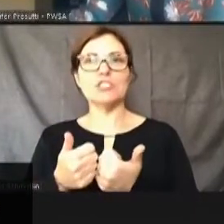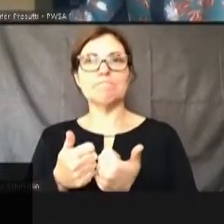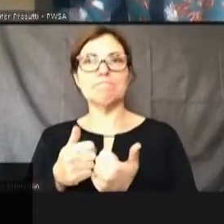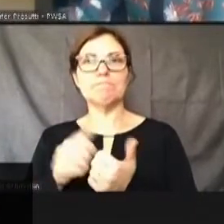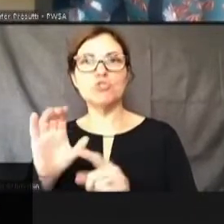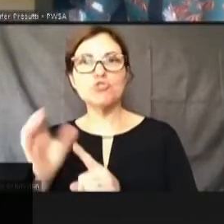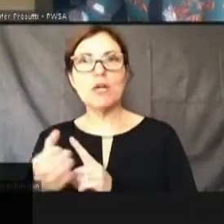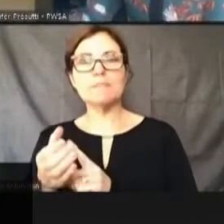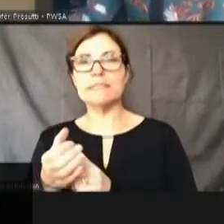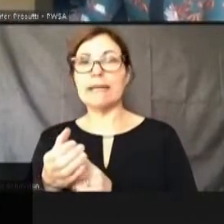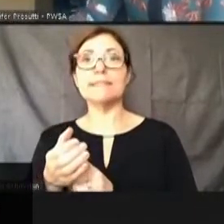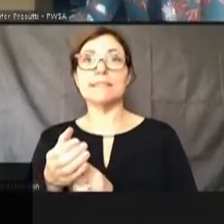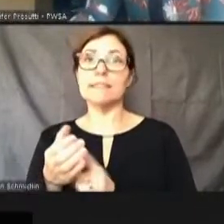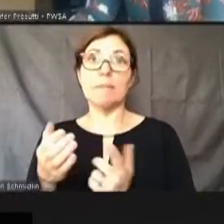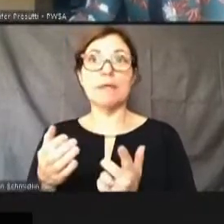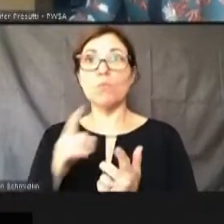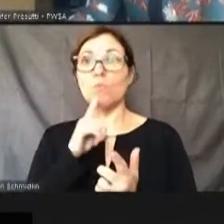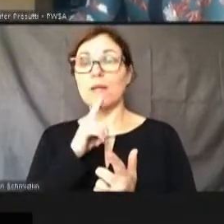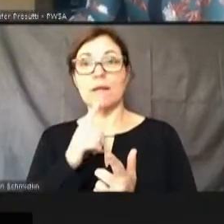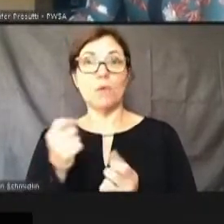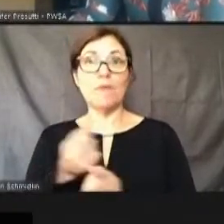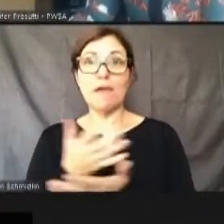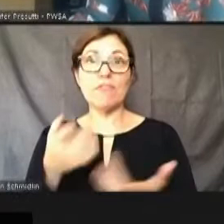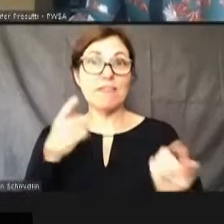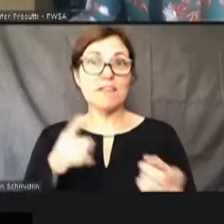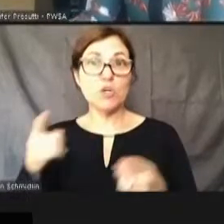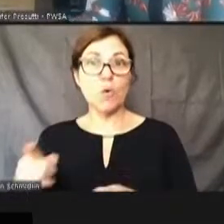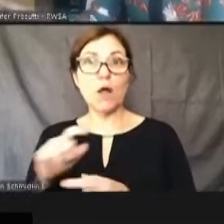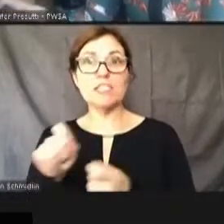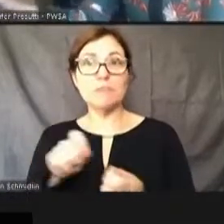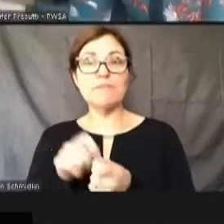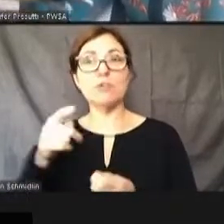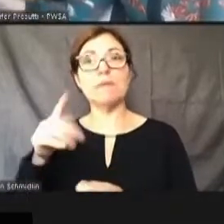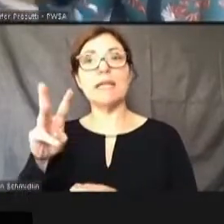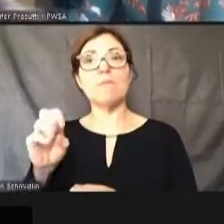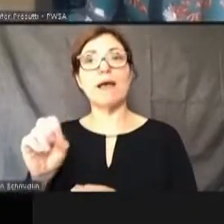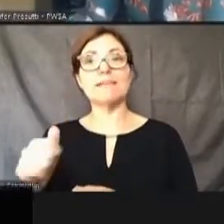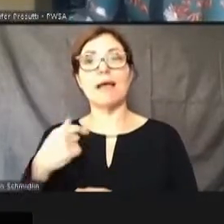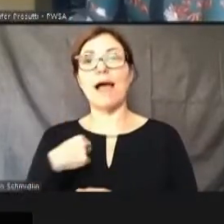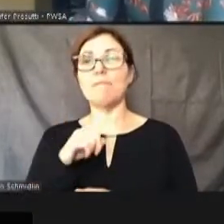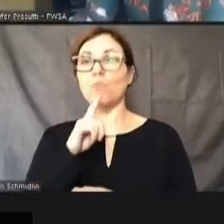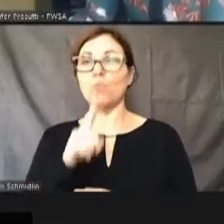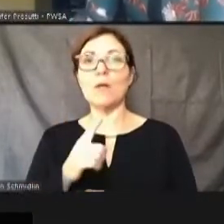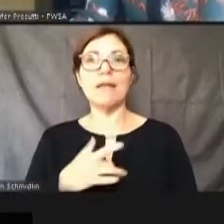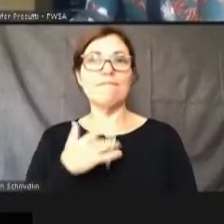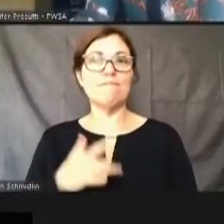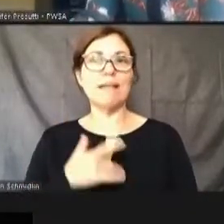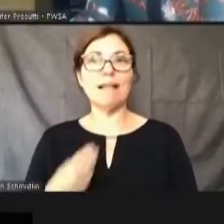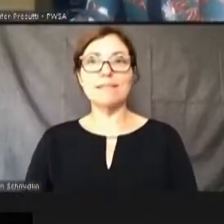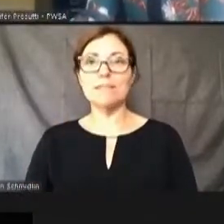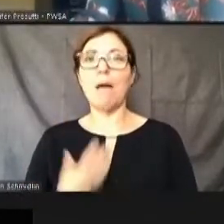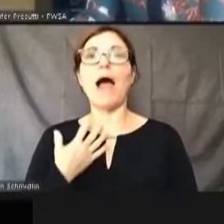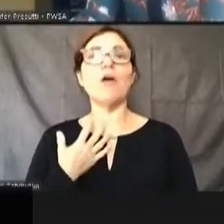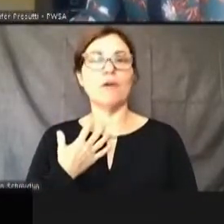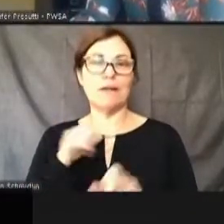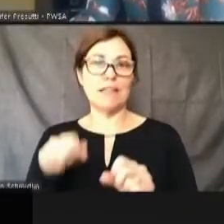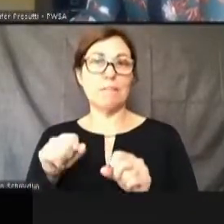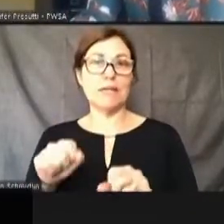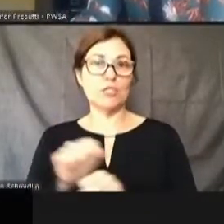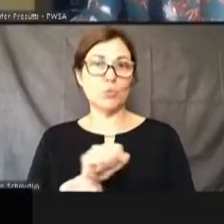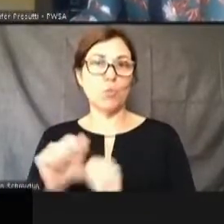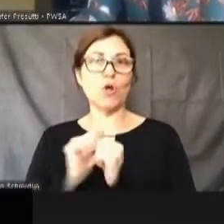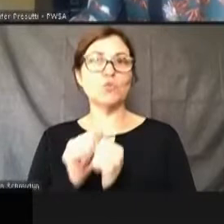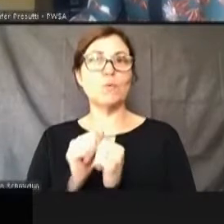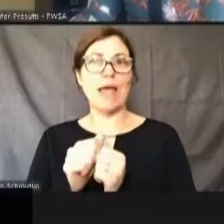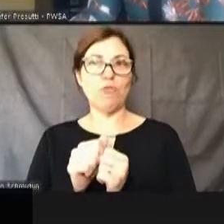have going on specific to PWSA. I've just really been inspired by our ability to work together as a team. And we're